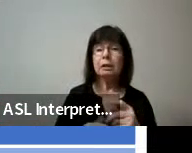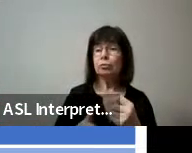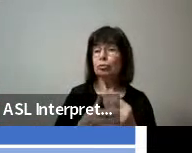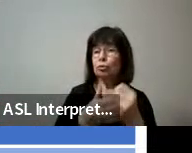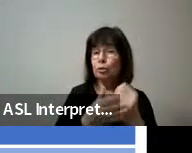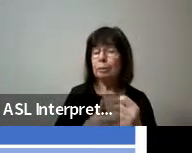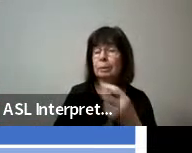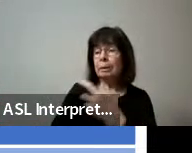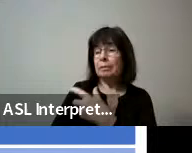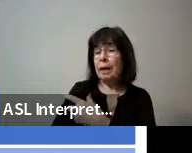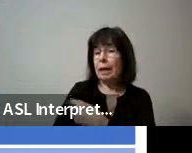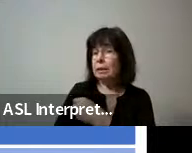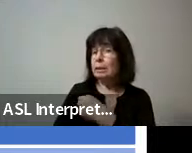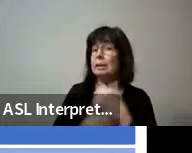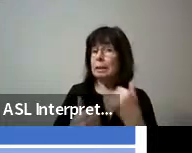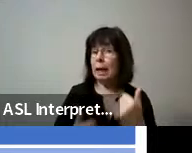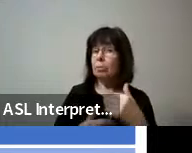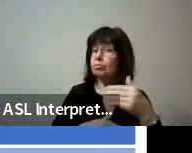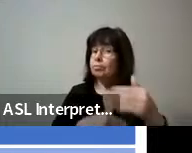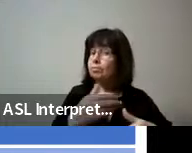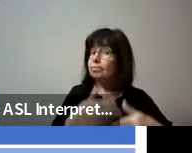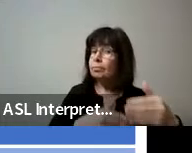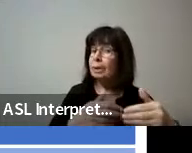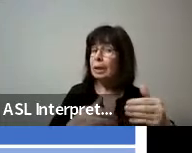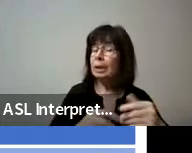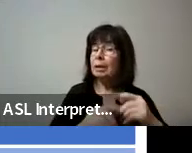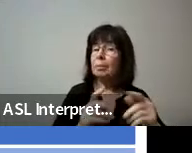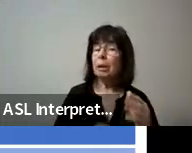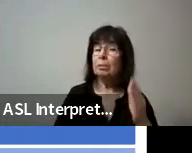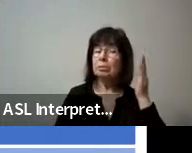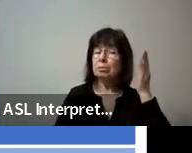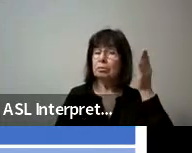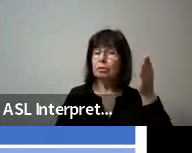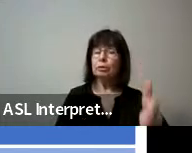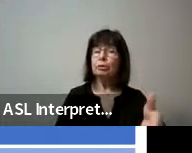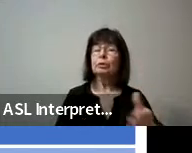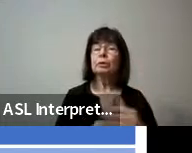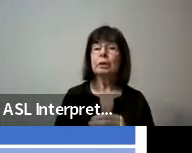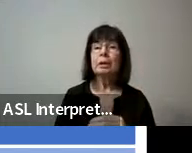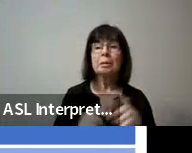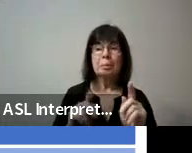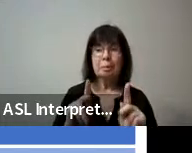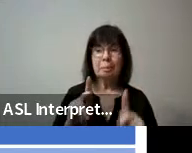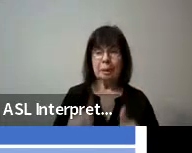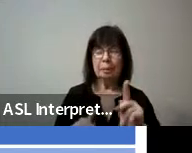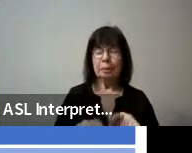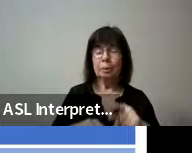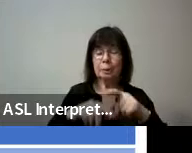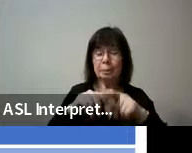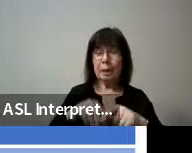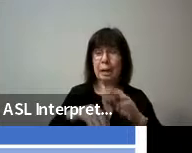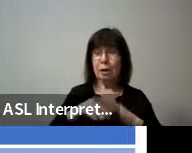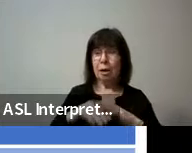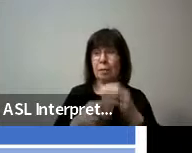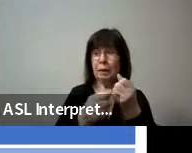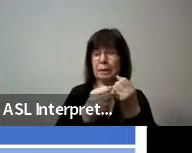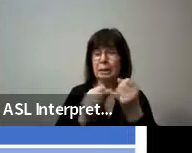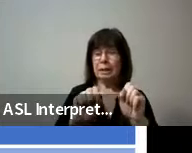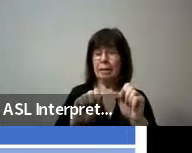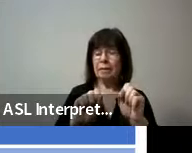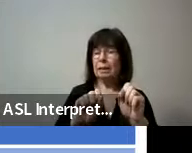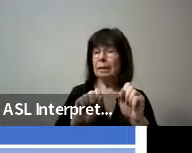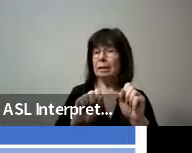time, people who are uninsured are really going to be relying, I think, more on the safety net for